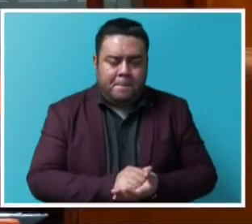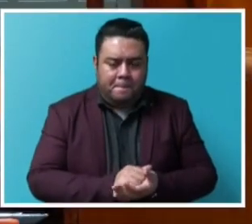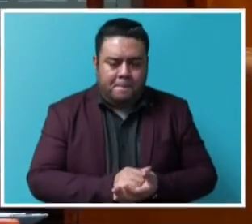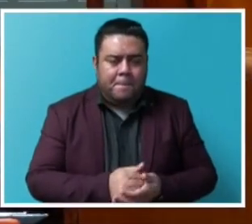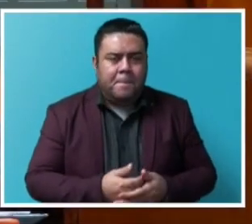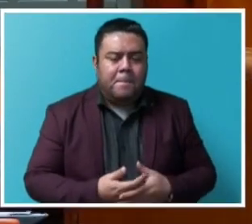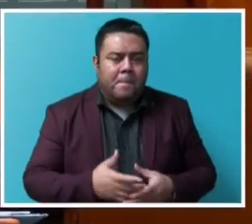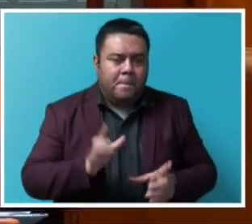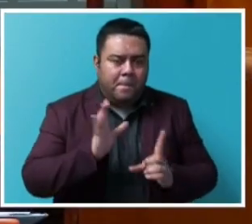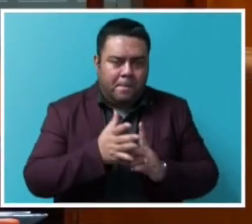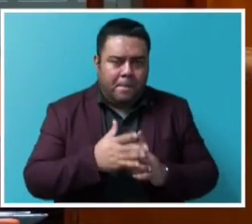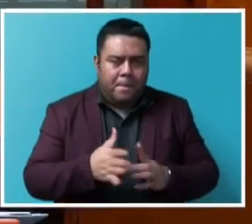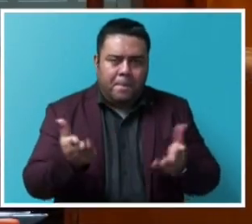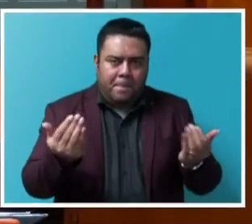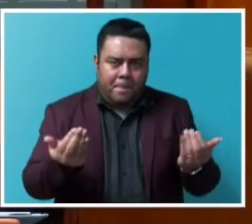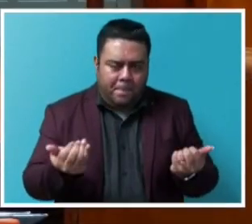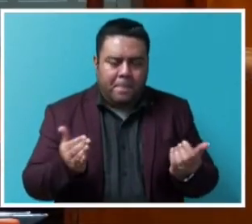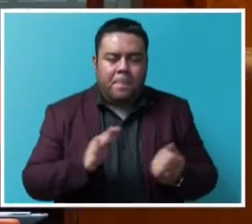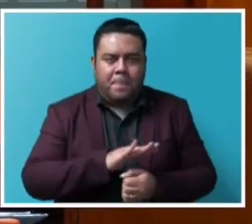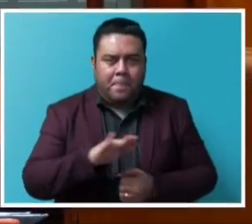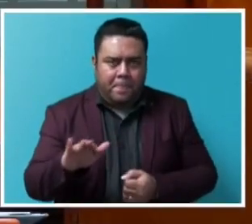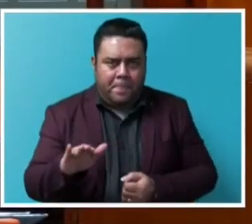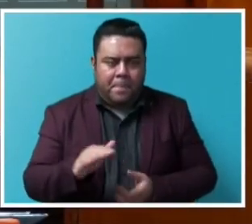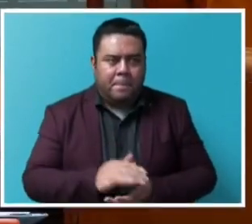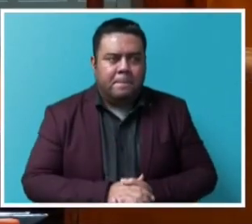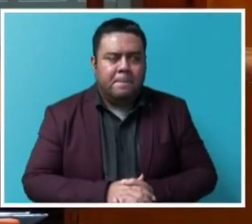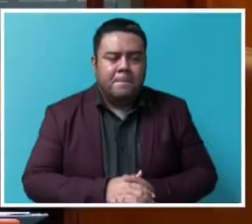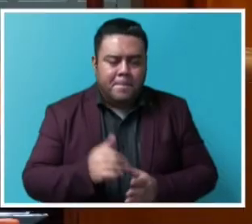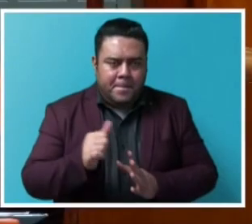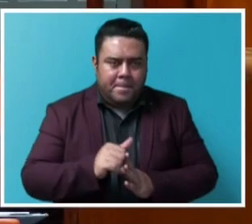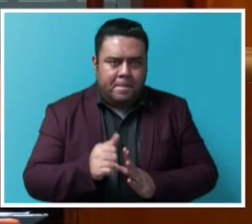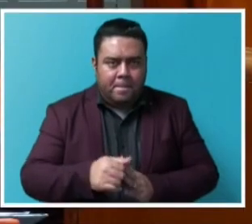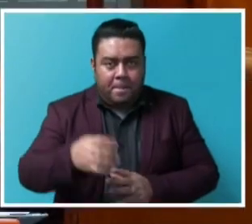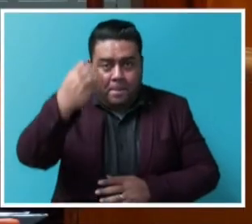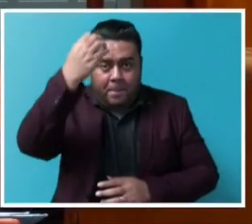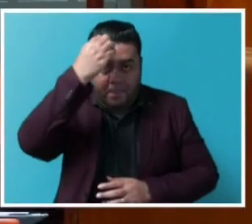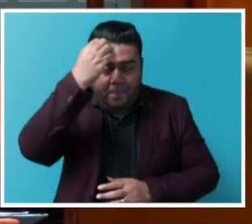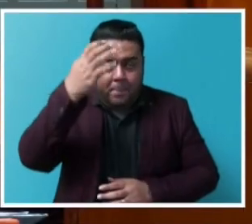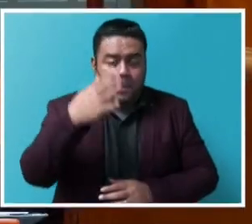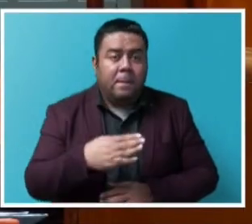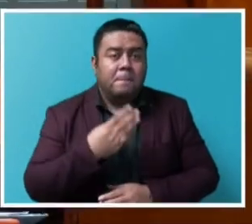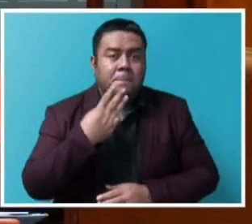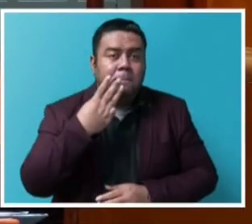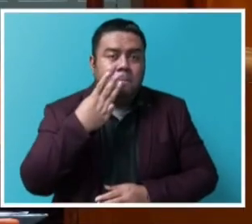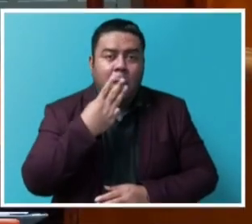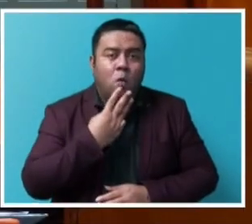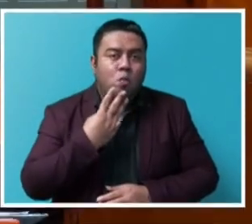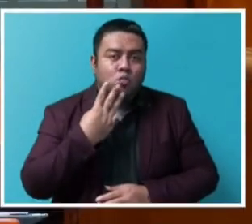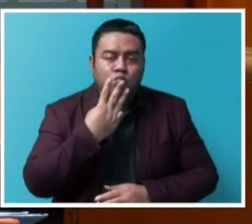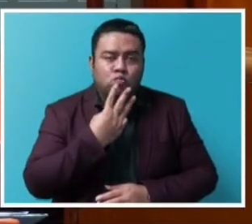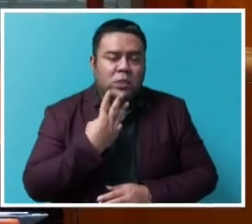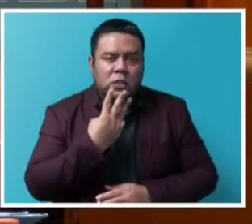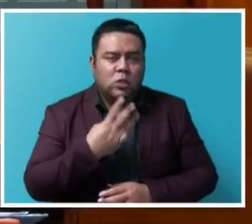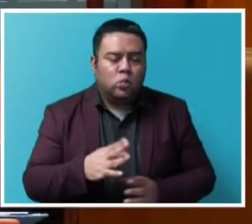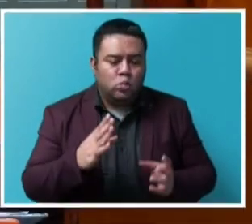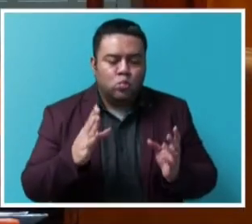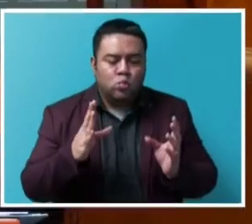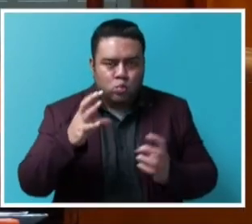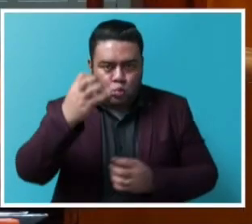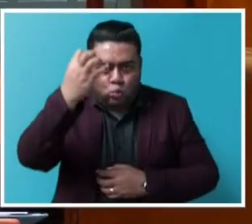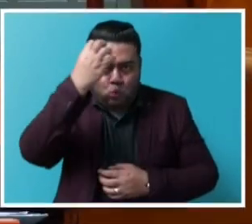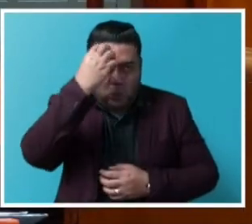them. We are also honored to receive the Queen, the Maori Queen, Te Arikinui Queen